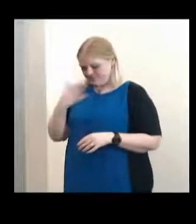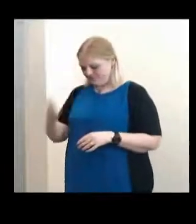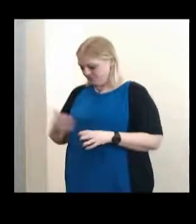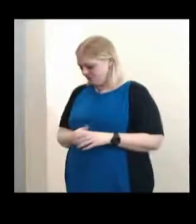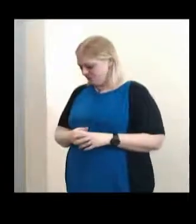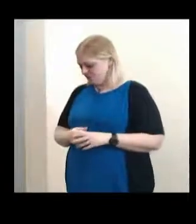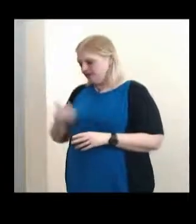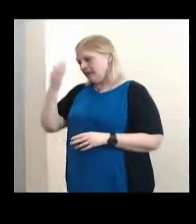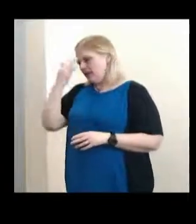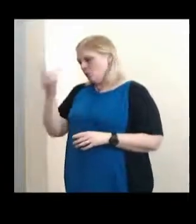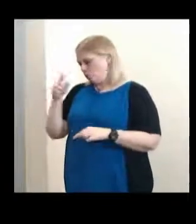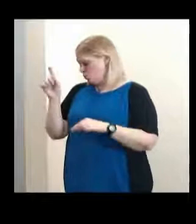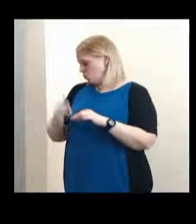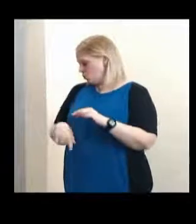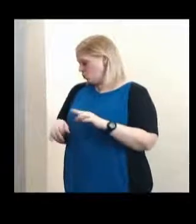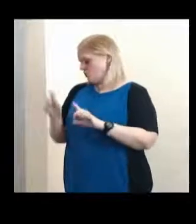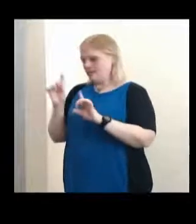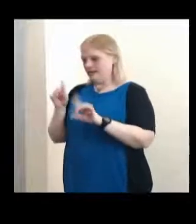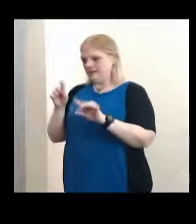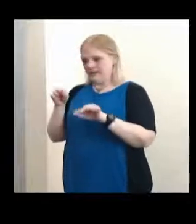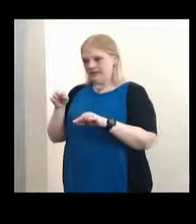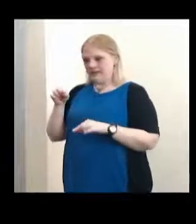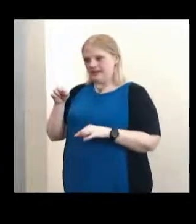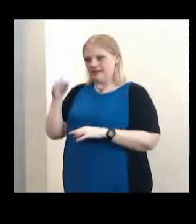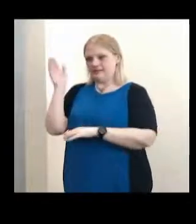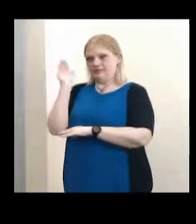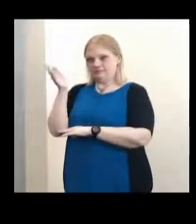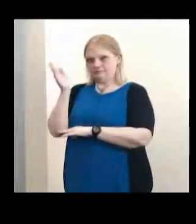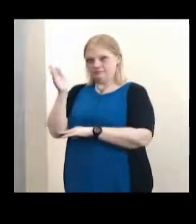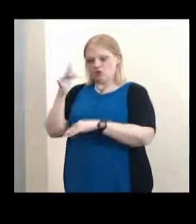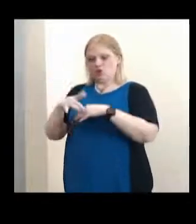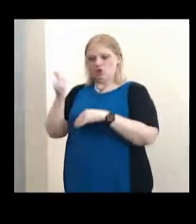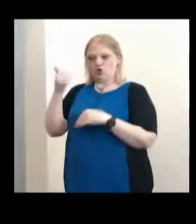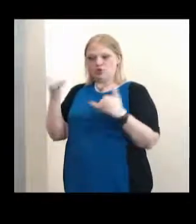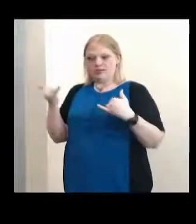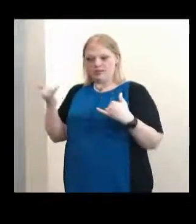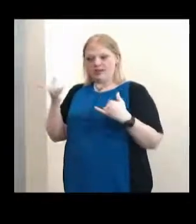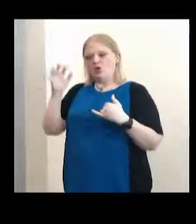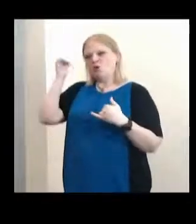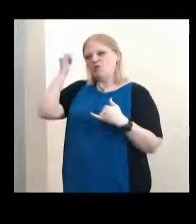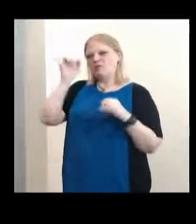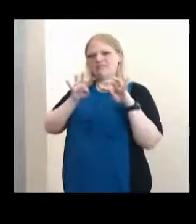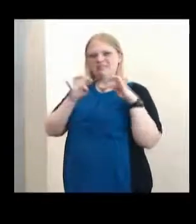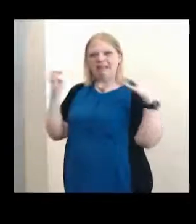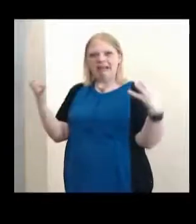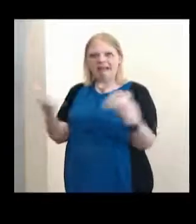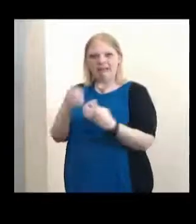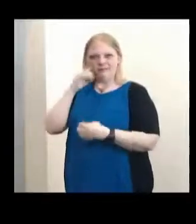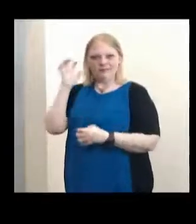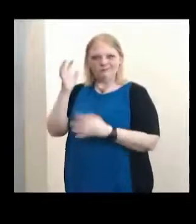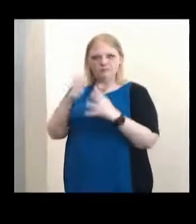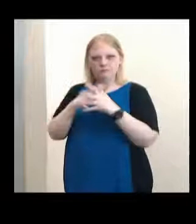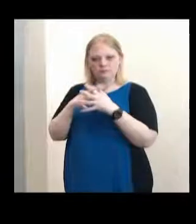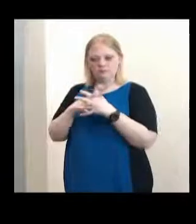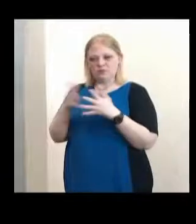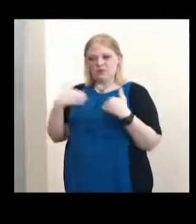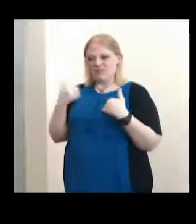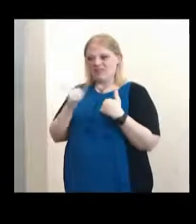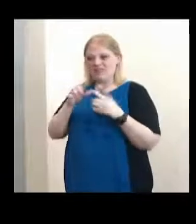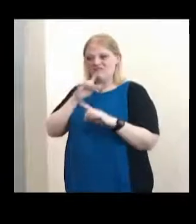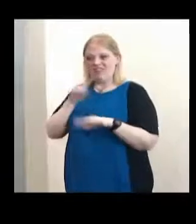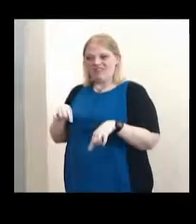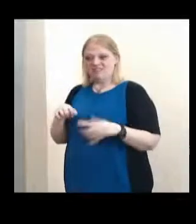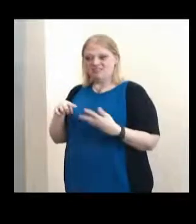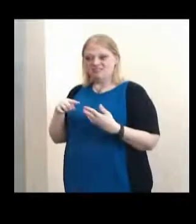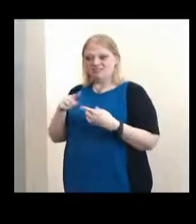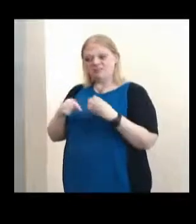know you weren't able to attend the press conference earlier today at Bill's Stadium. Was wondering if you had any reaction or any thoughts about